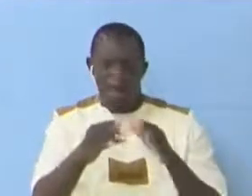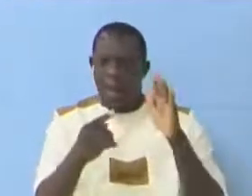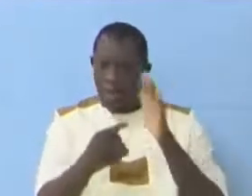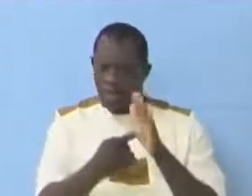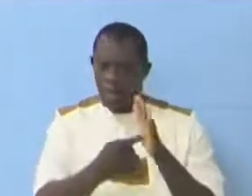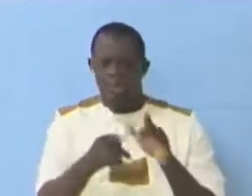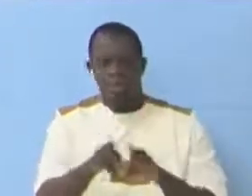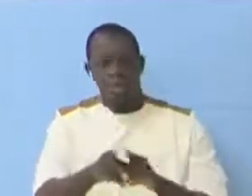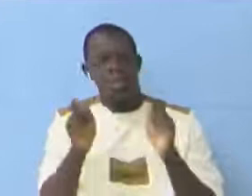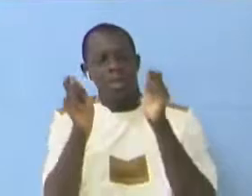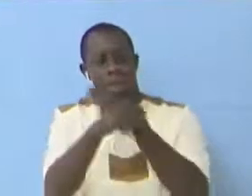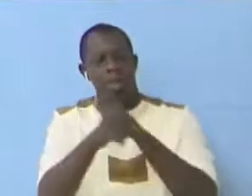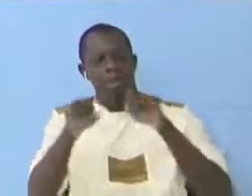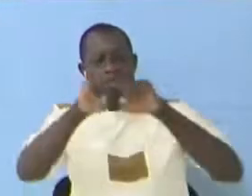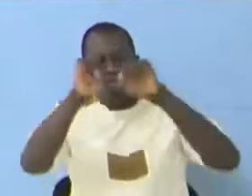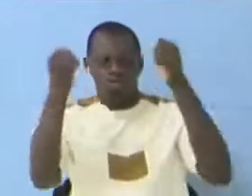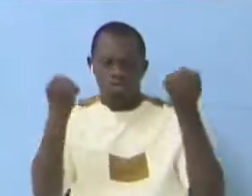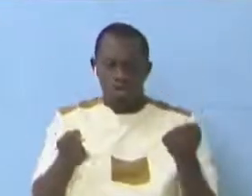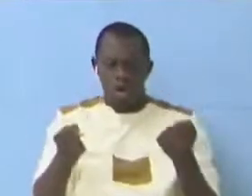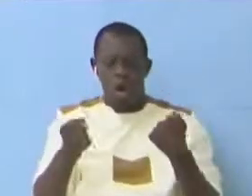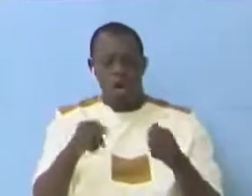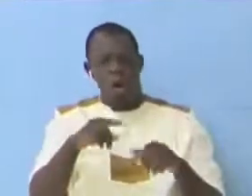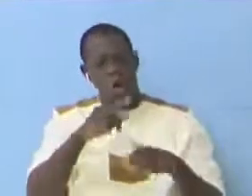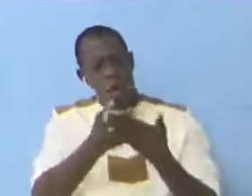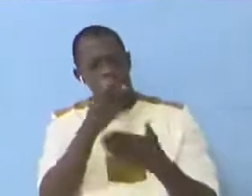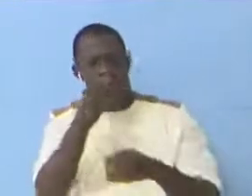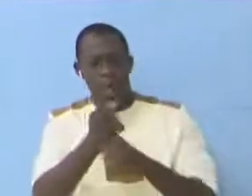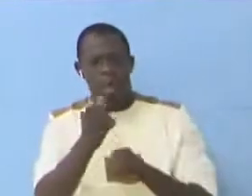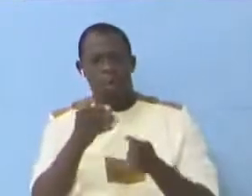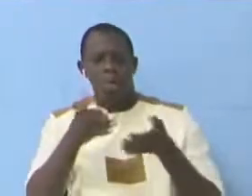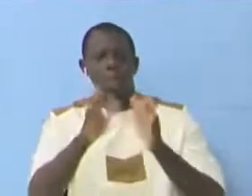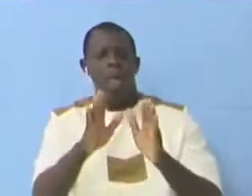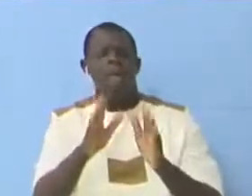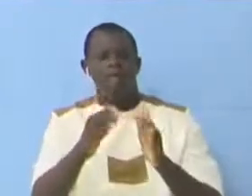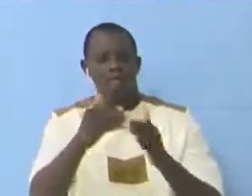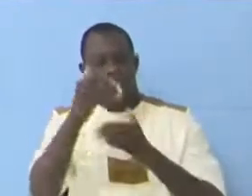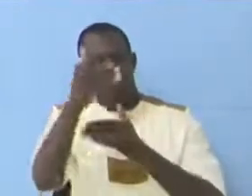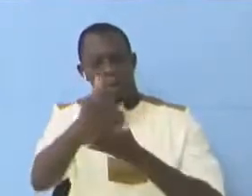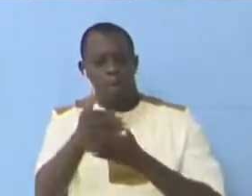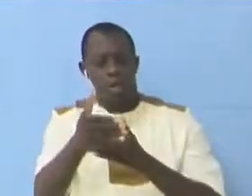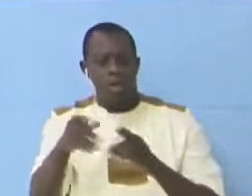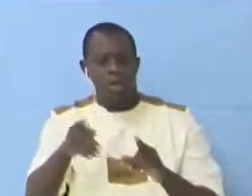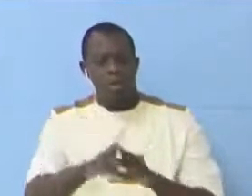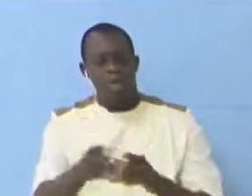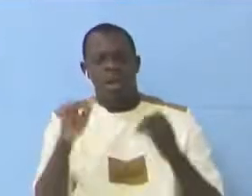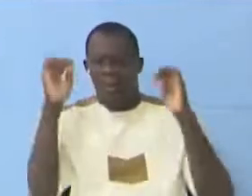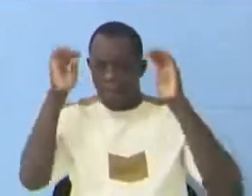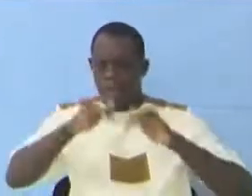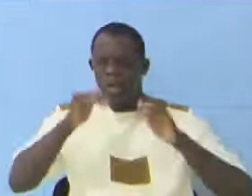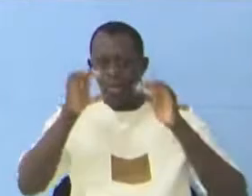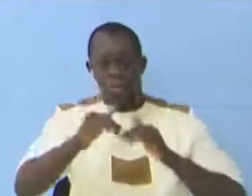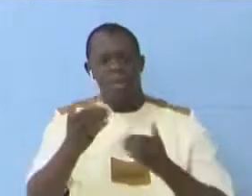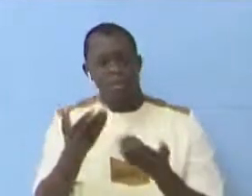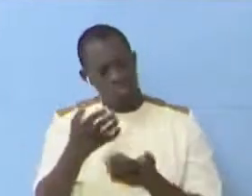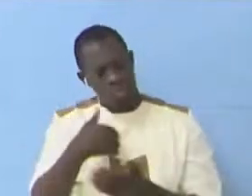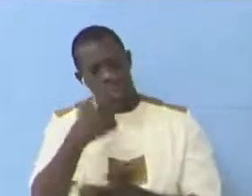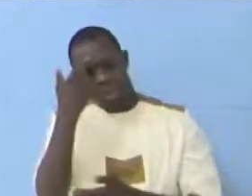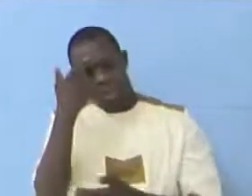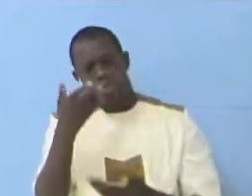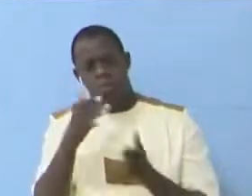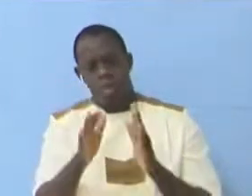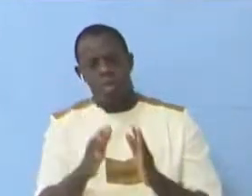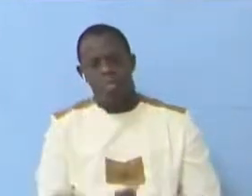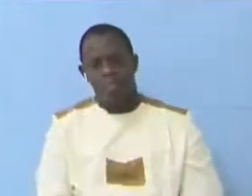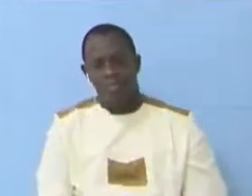restructure or chart the way forward, some kind of, at least. maanaam daal jéem a seetaat nga xam ne ni noonu la ñuy xàlle yoon njëm kanam